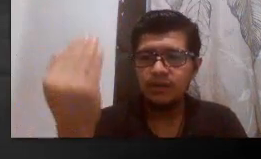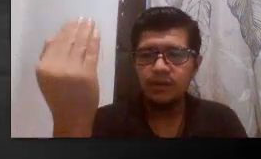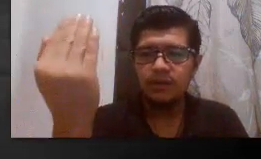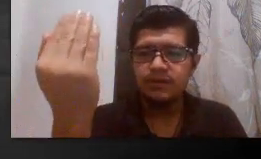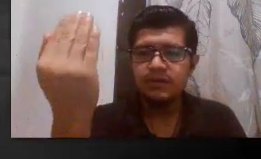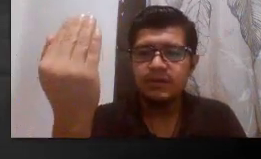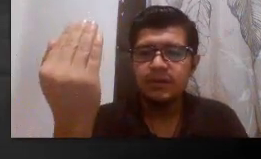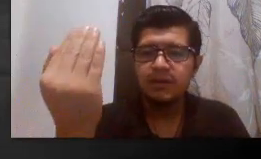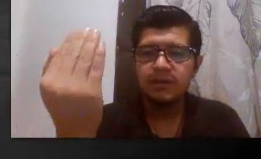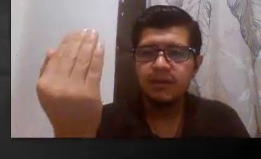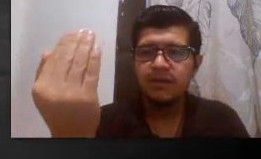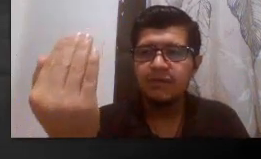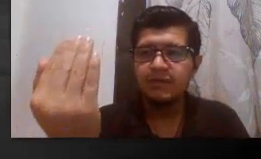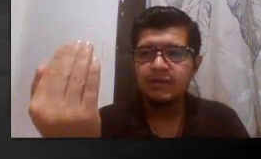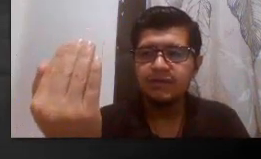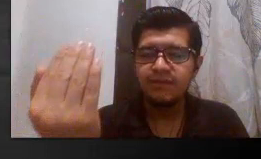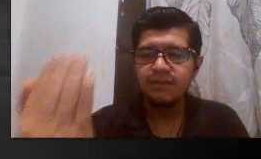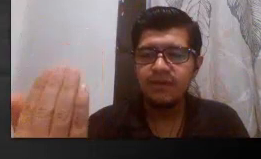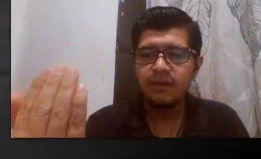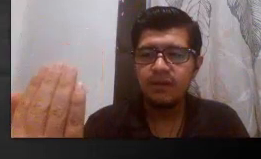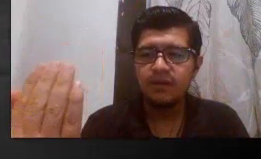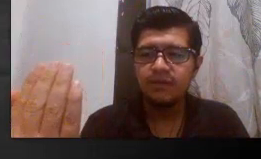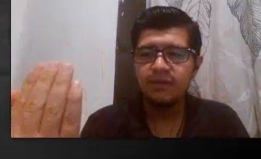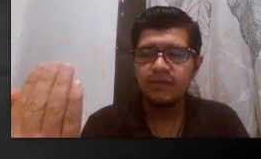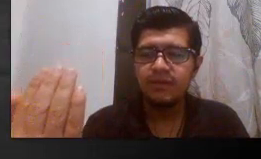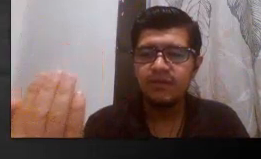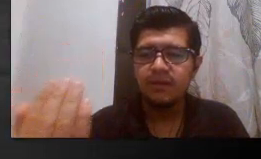like this, in front of